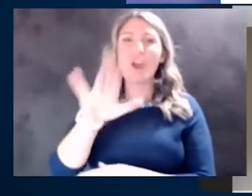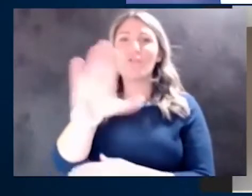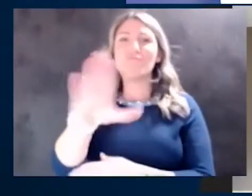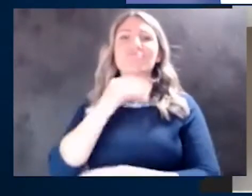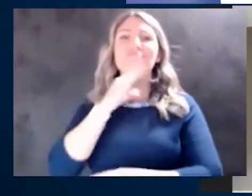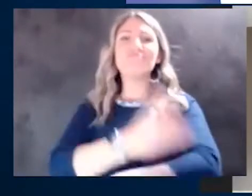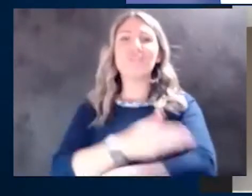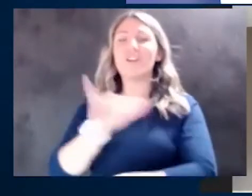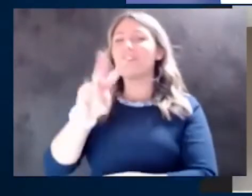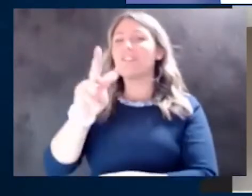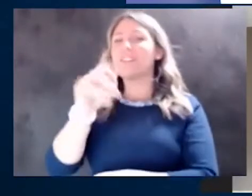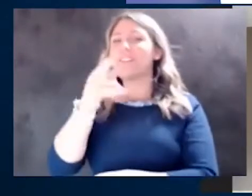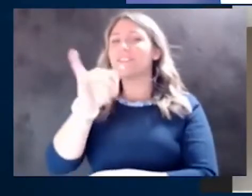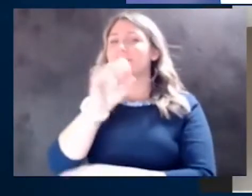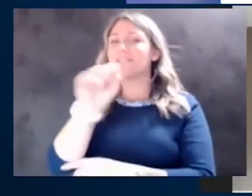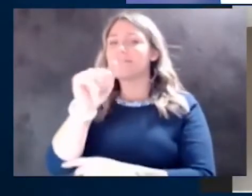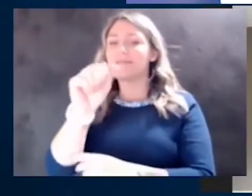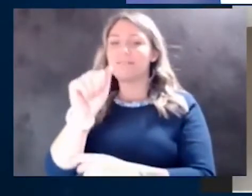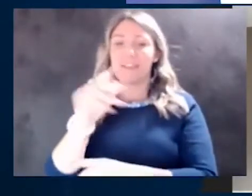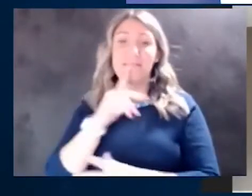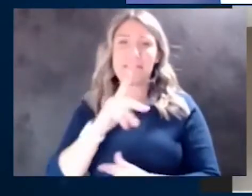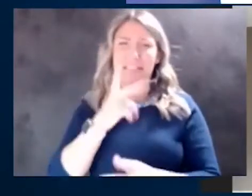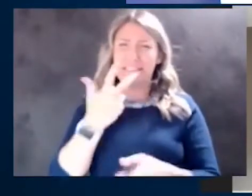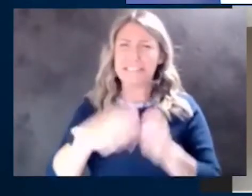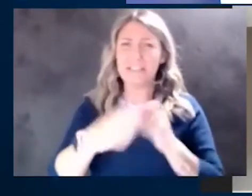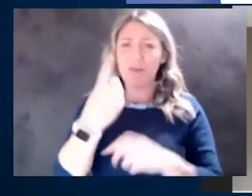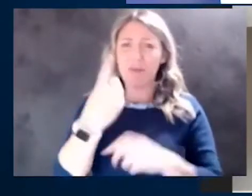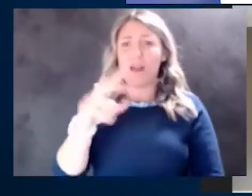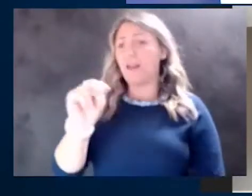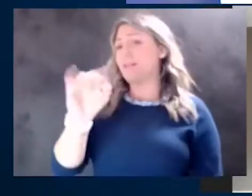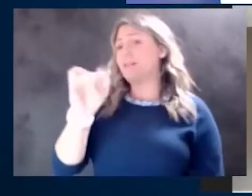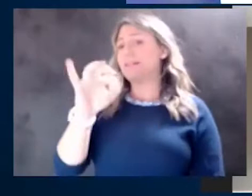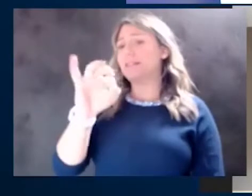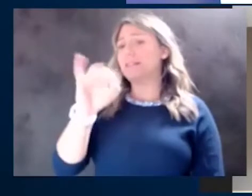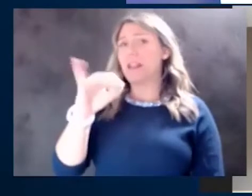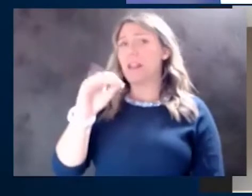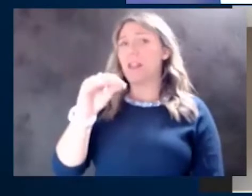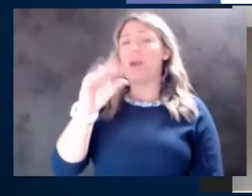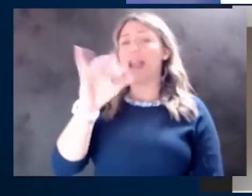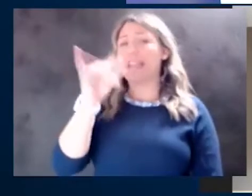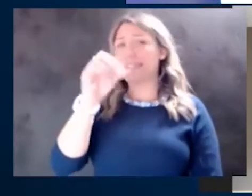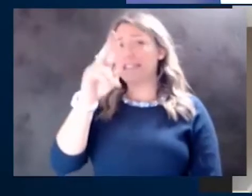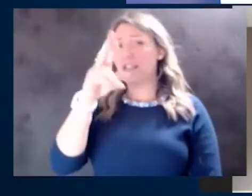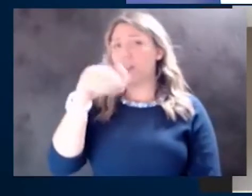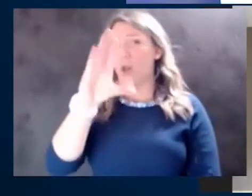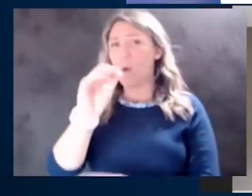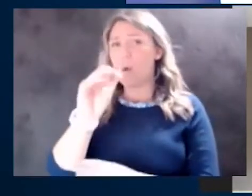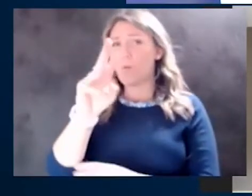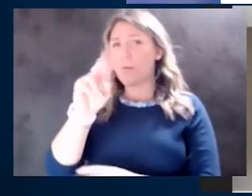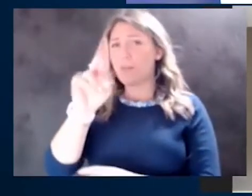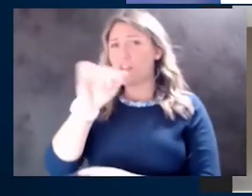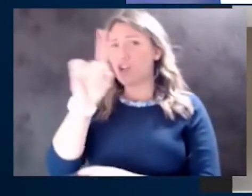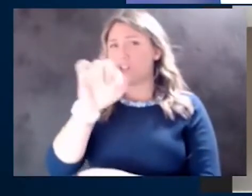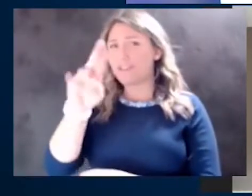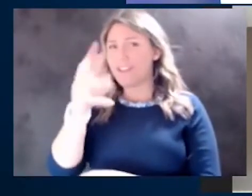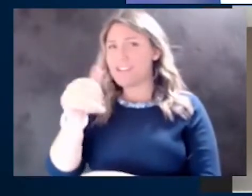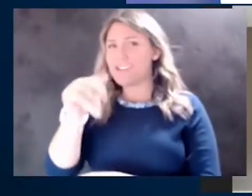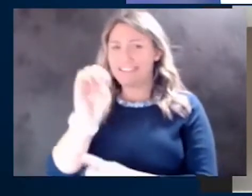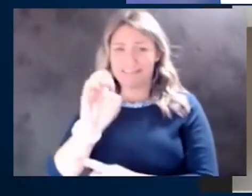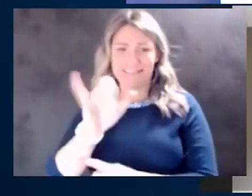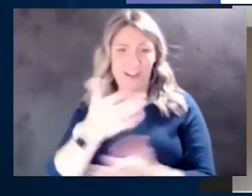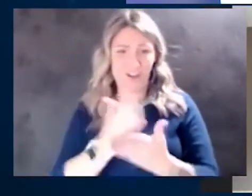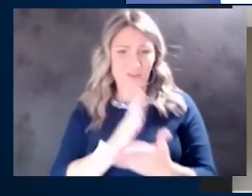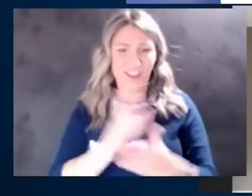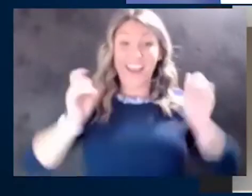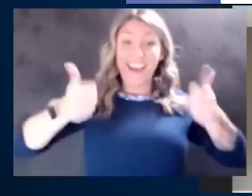Okay, and here's the hard one. Natalia Castillejos-Ramirez. How was that, Natalia? All right. All